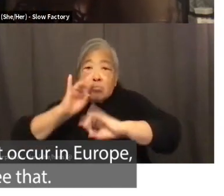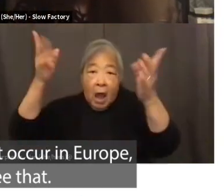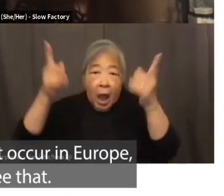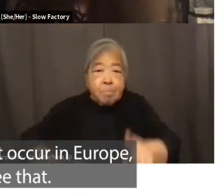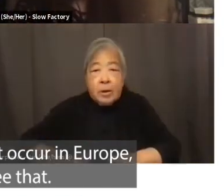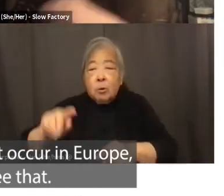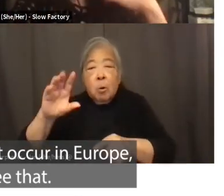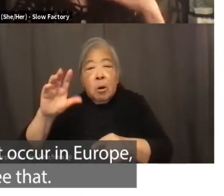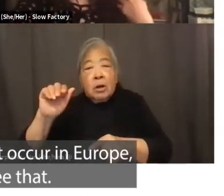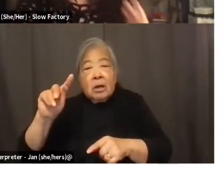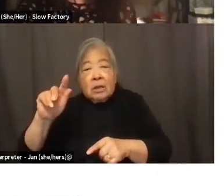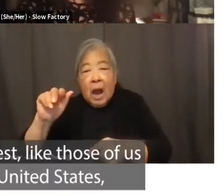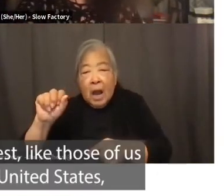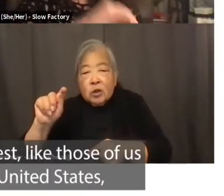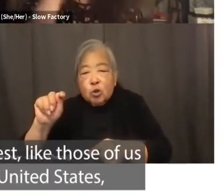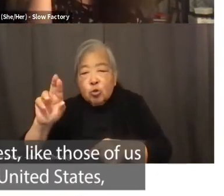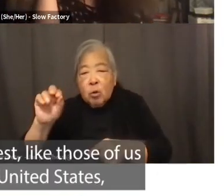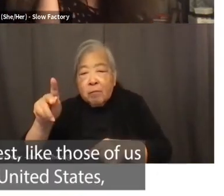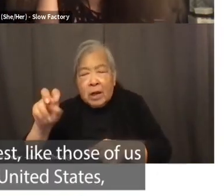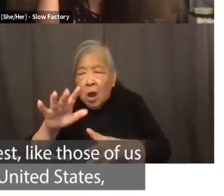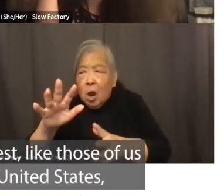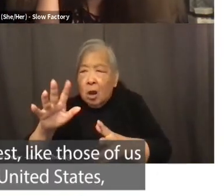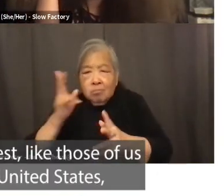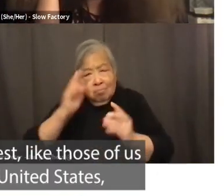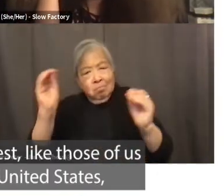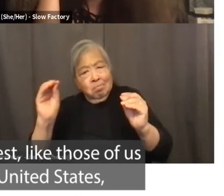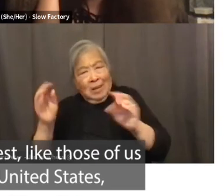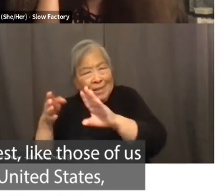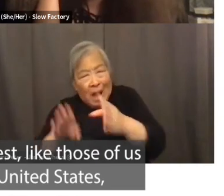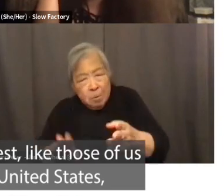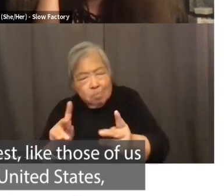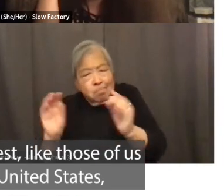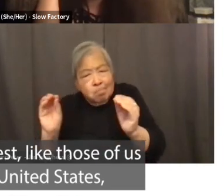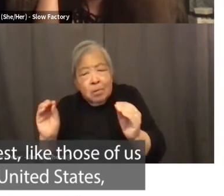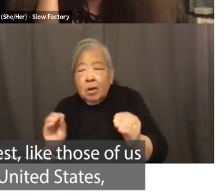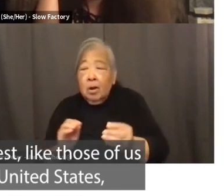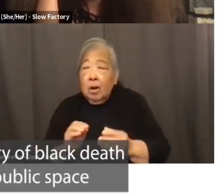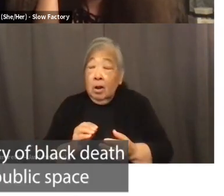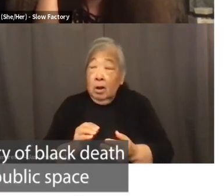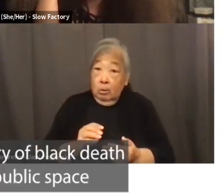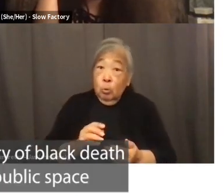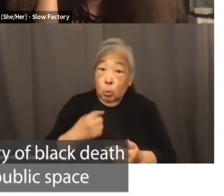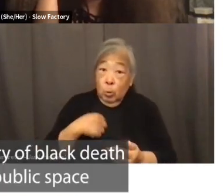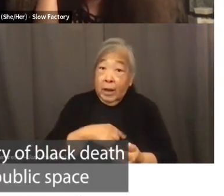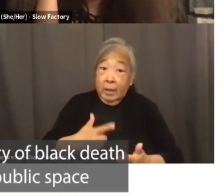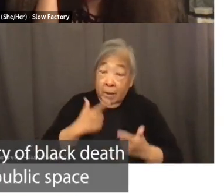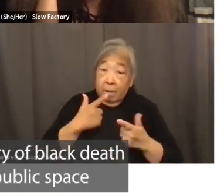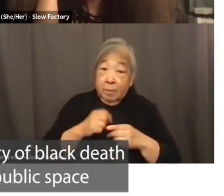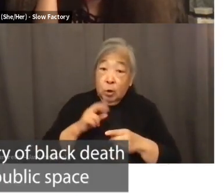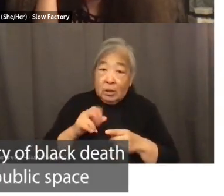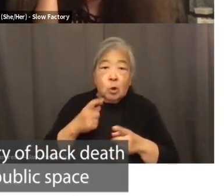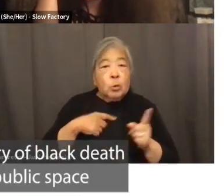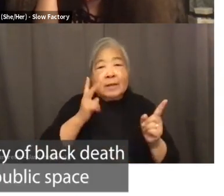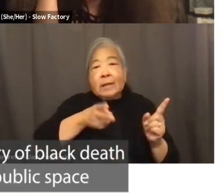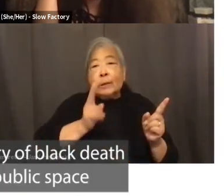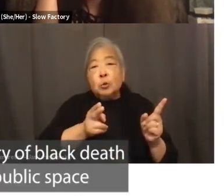occur in Europe, I don't see that. And to be quite honest, like those of us who live in the United States, we've seen a history of Black death